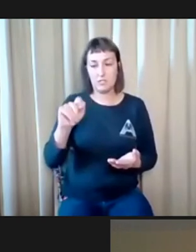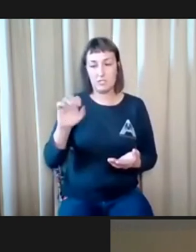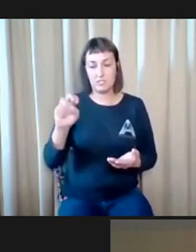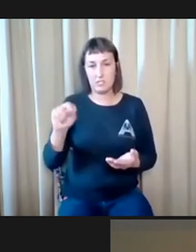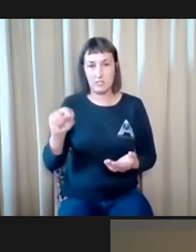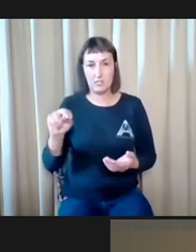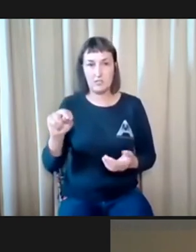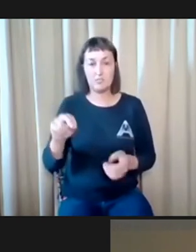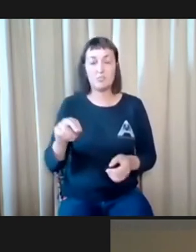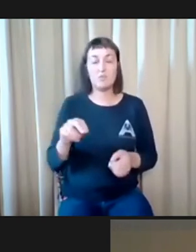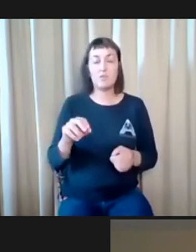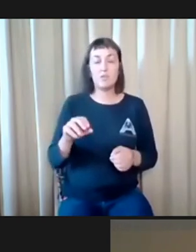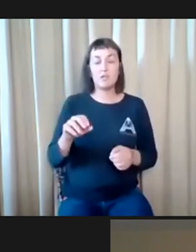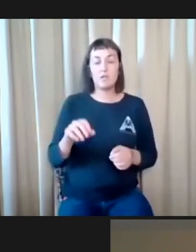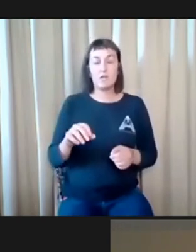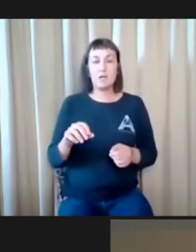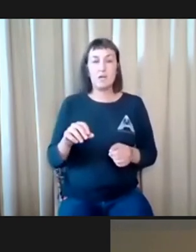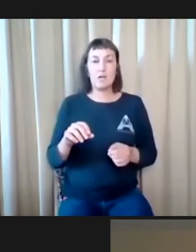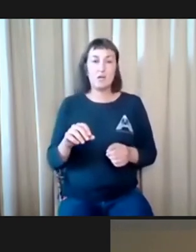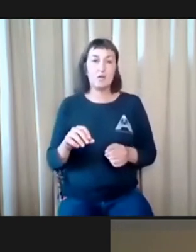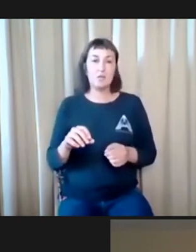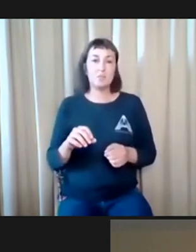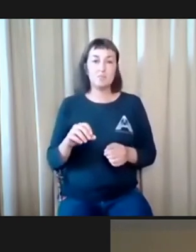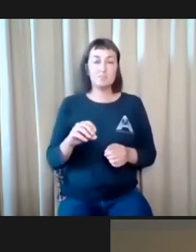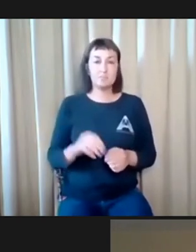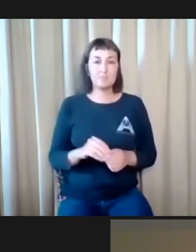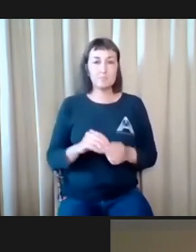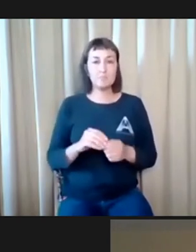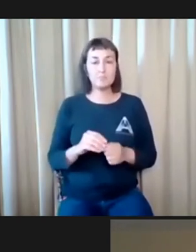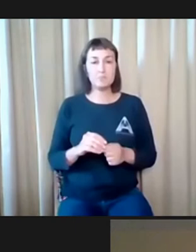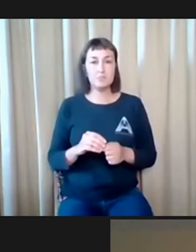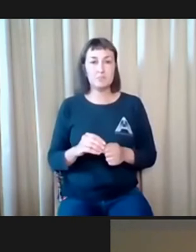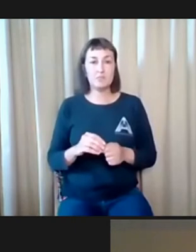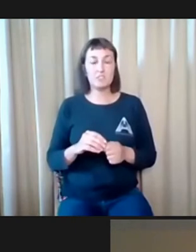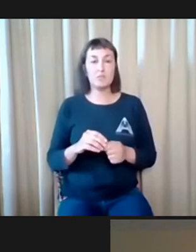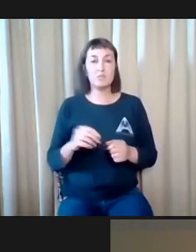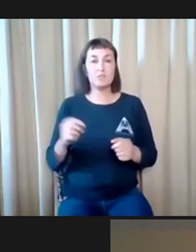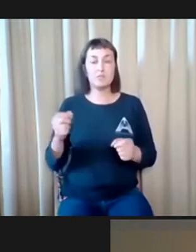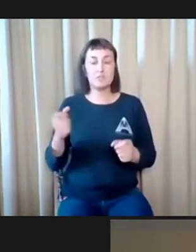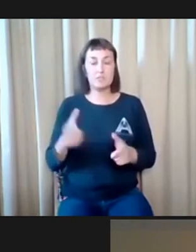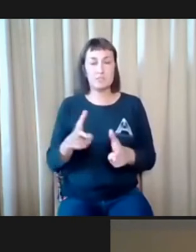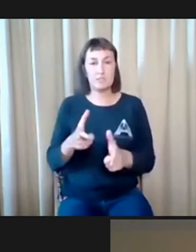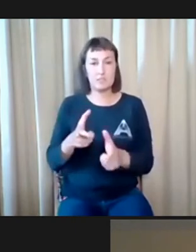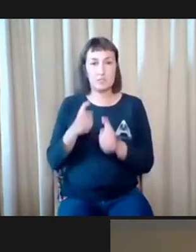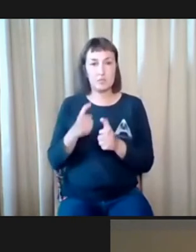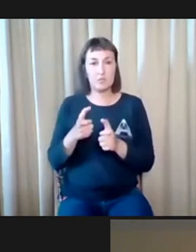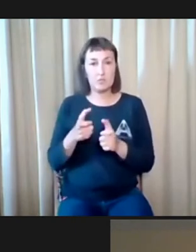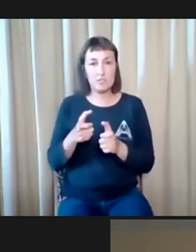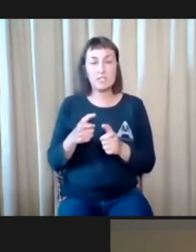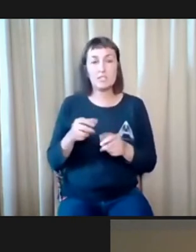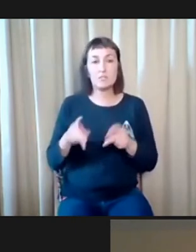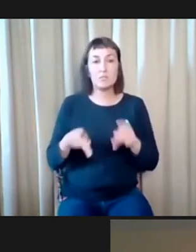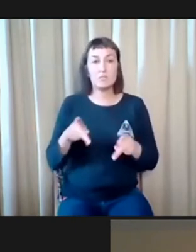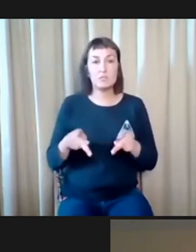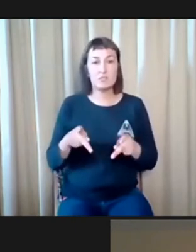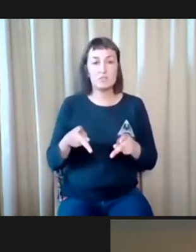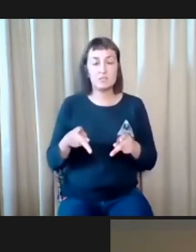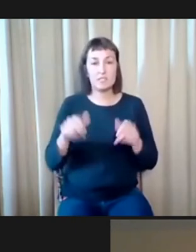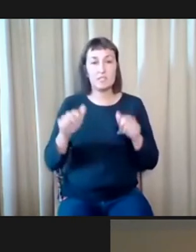posting all the links that you provided to us, but if there's an immediate action or anything that anyone can do right now with the coalition, please let us